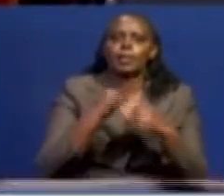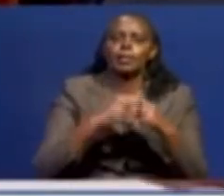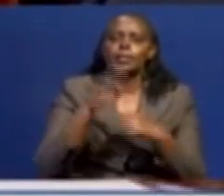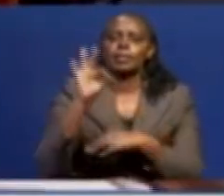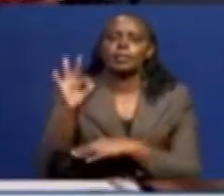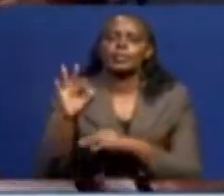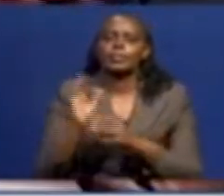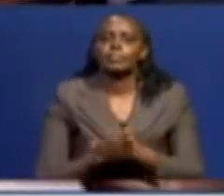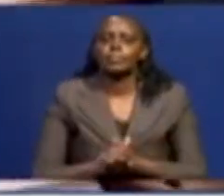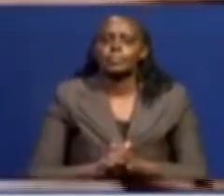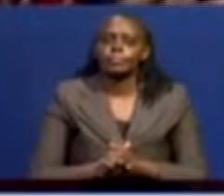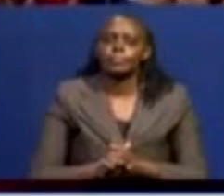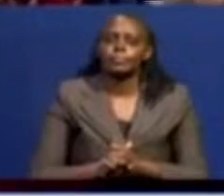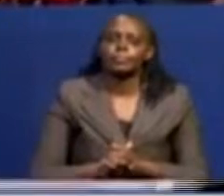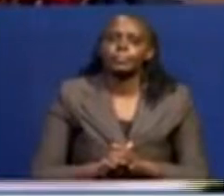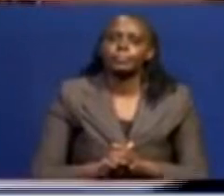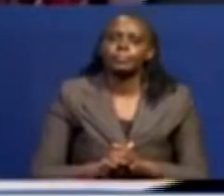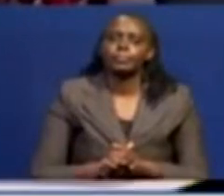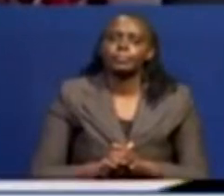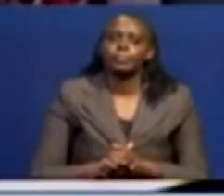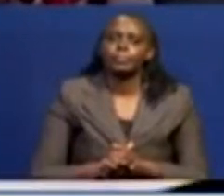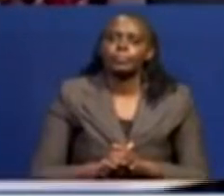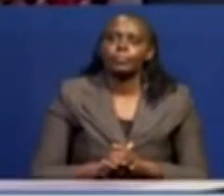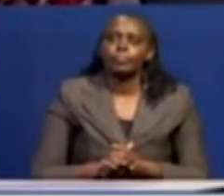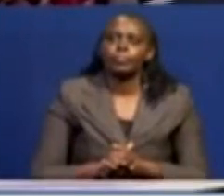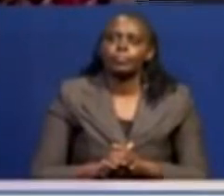page 383,